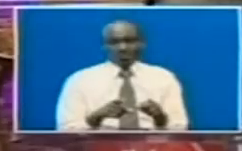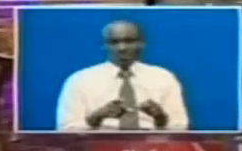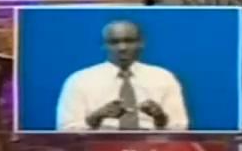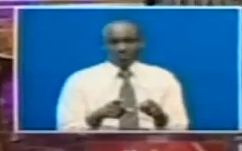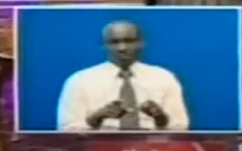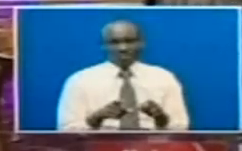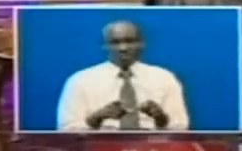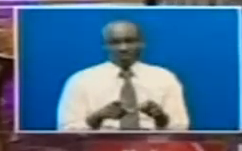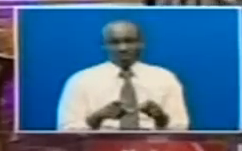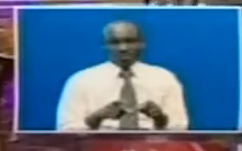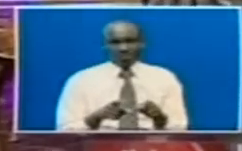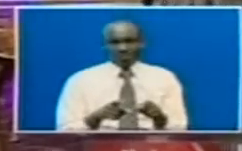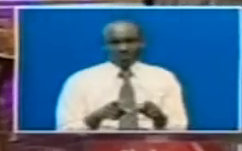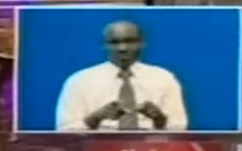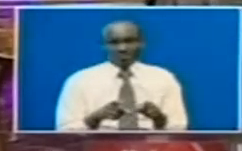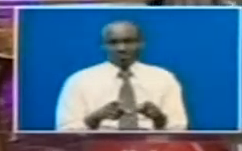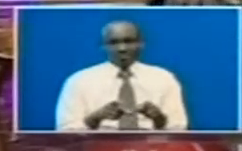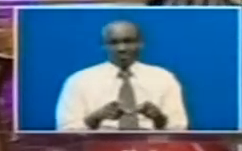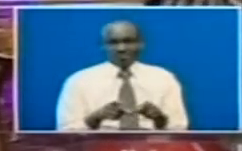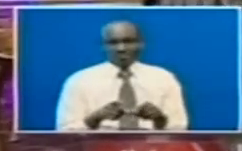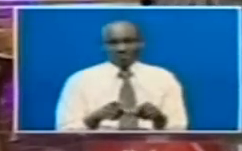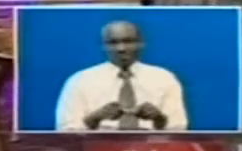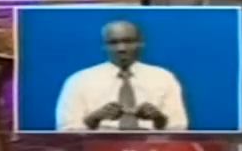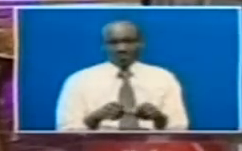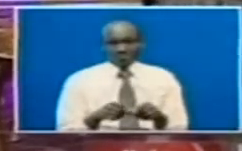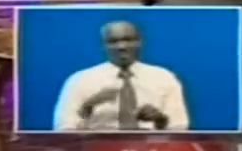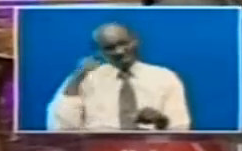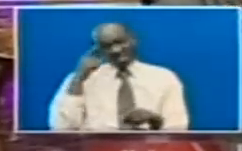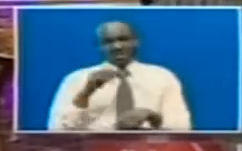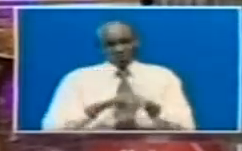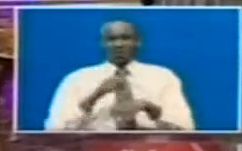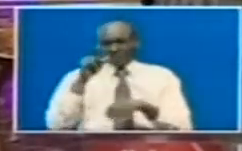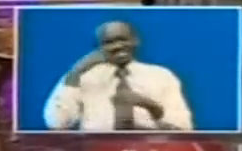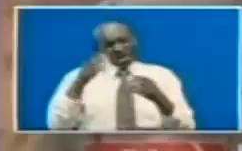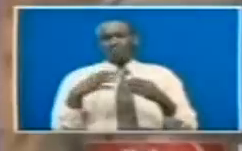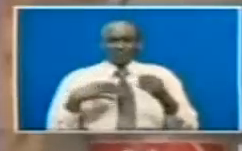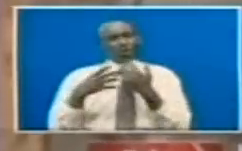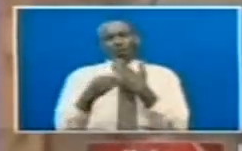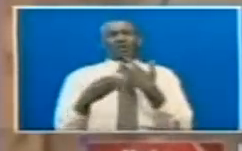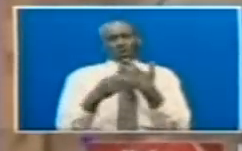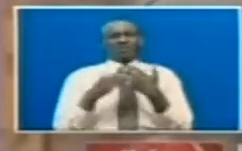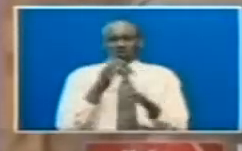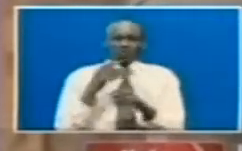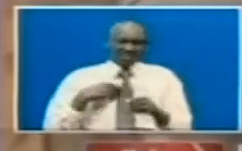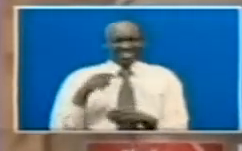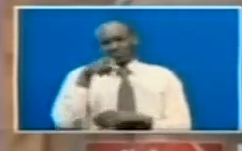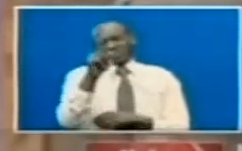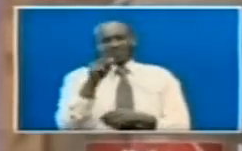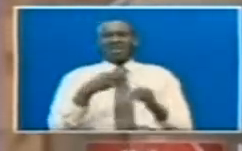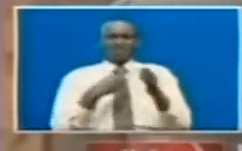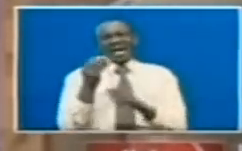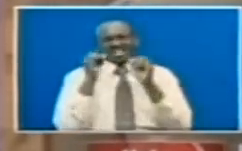isipokuwa si mzuri kufuatilia hiyo na kwa sababu pirate Kenya atiko Kenya pekee yake think is one